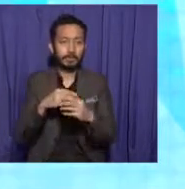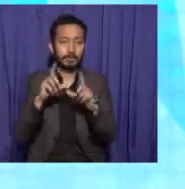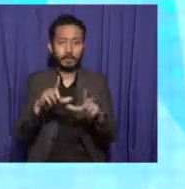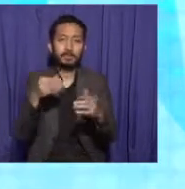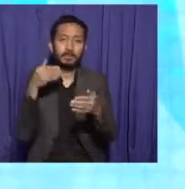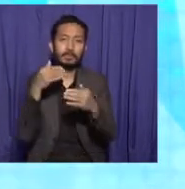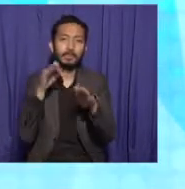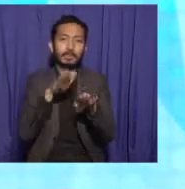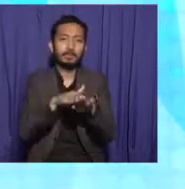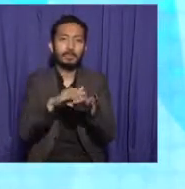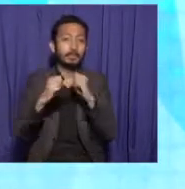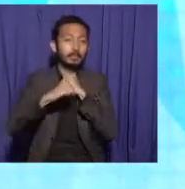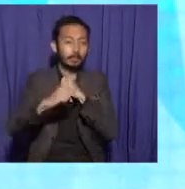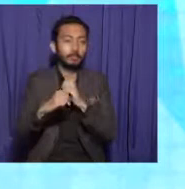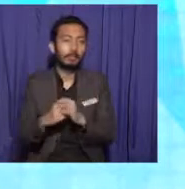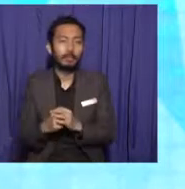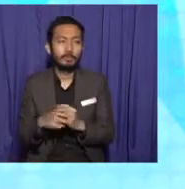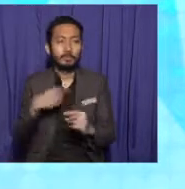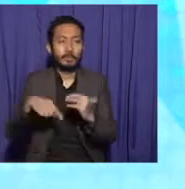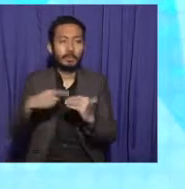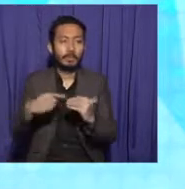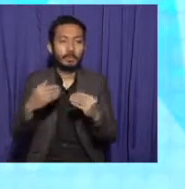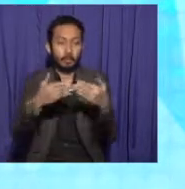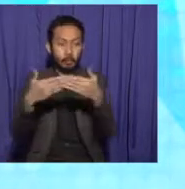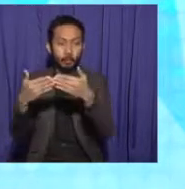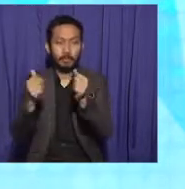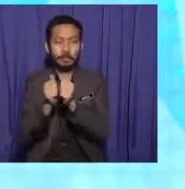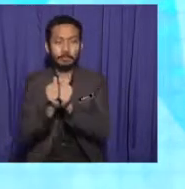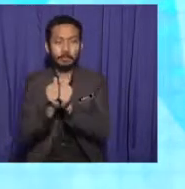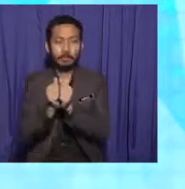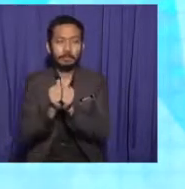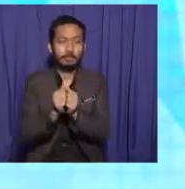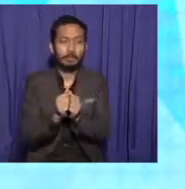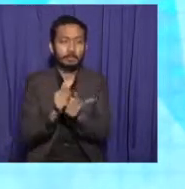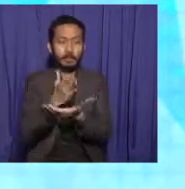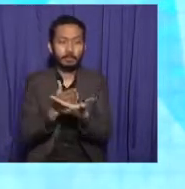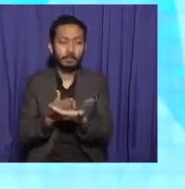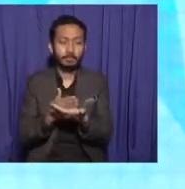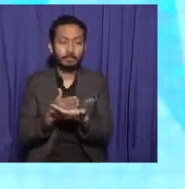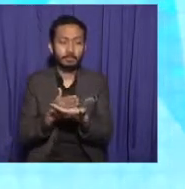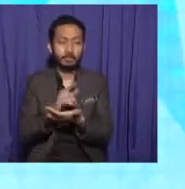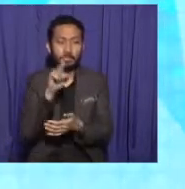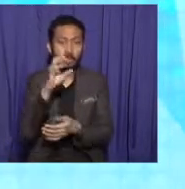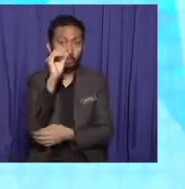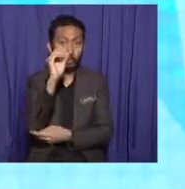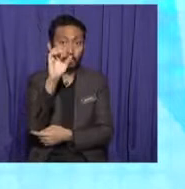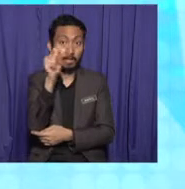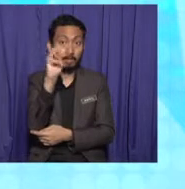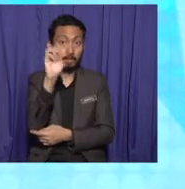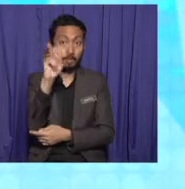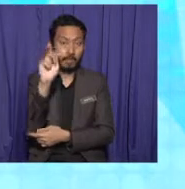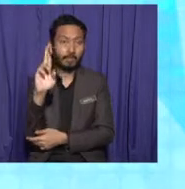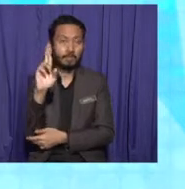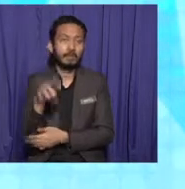center zero emitter, the maximum or the peak current is deflected at 3 amperes. When the